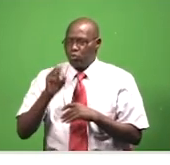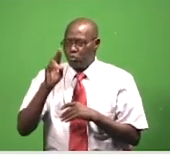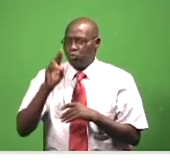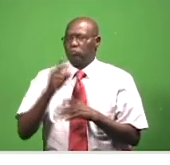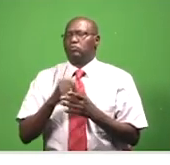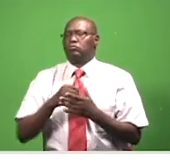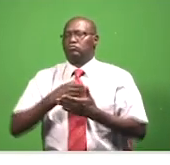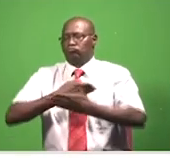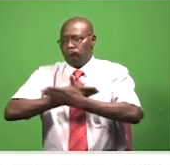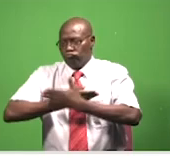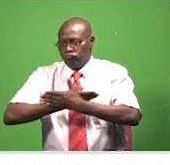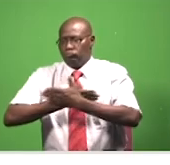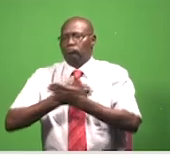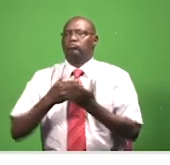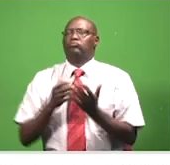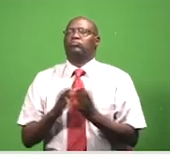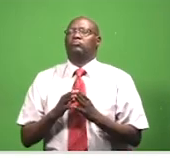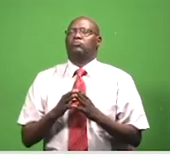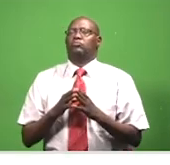teach